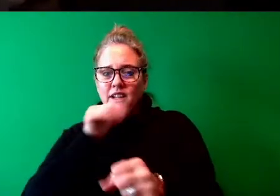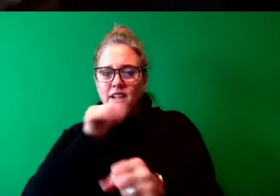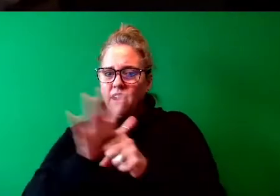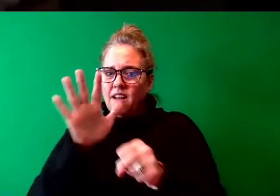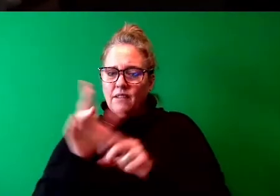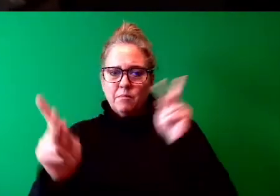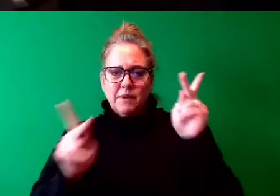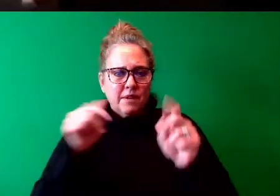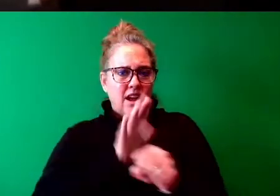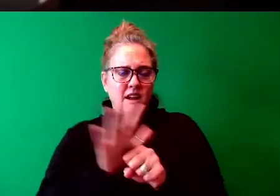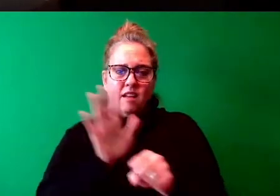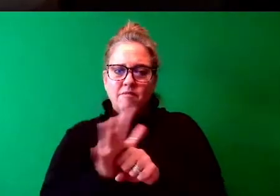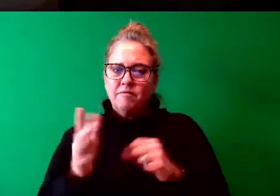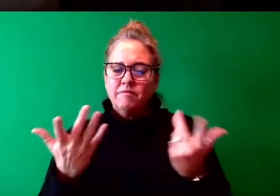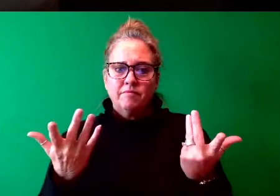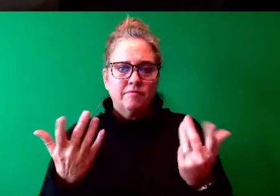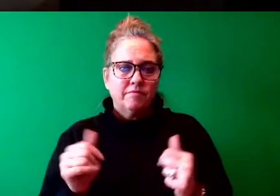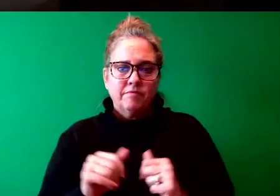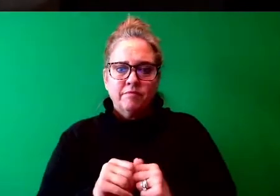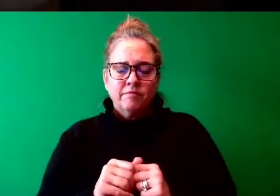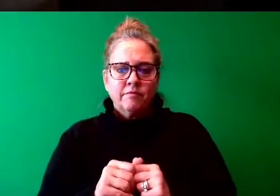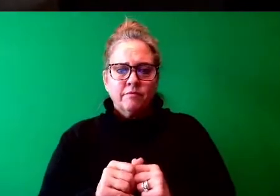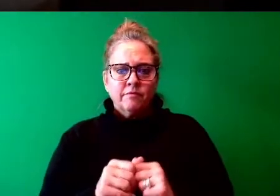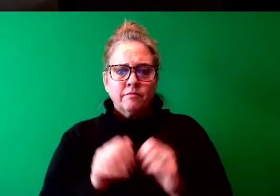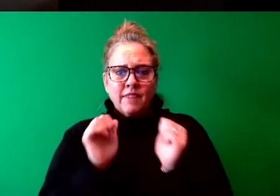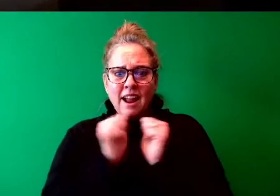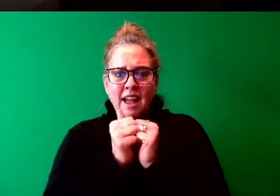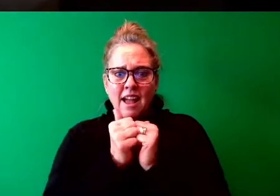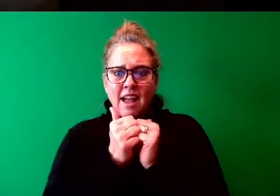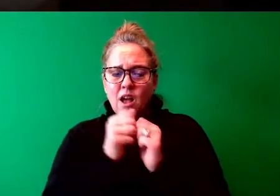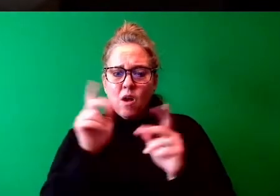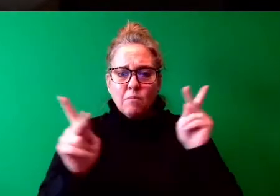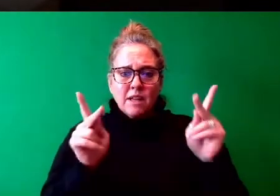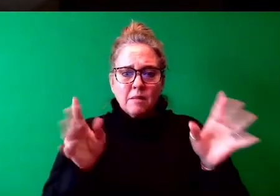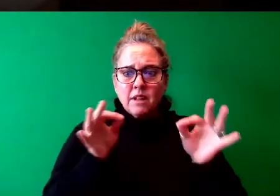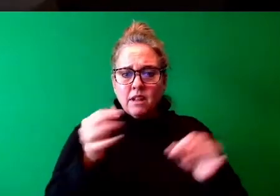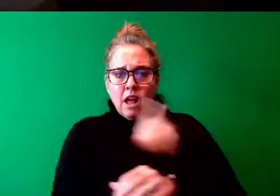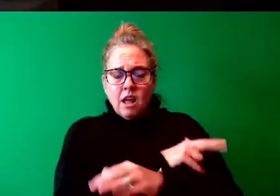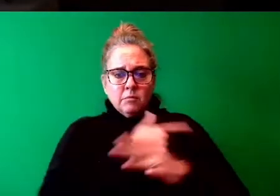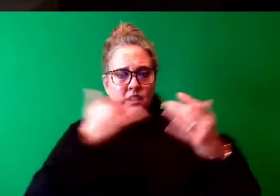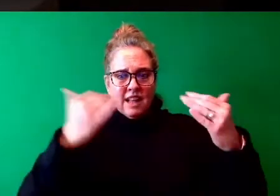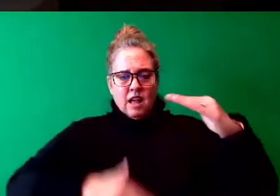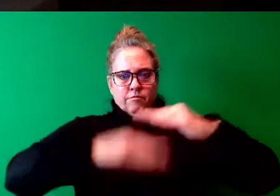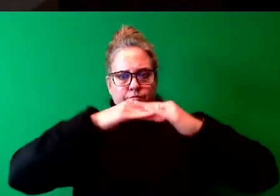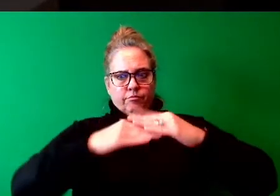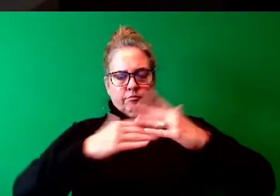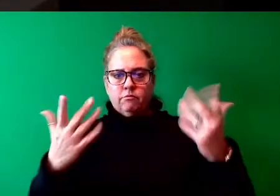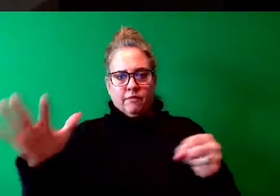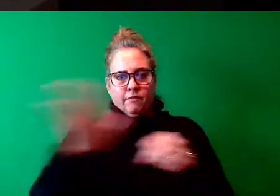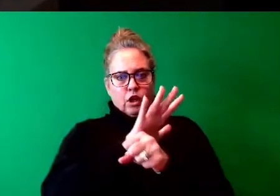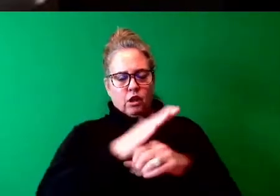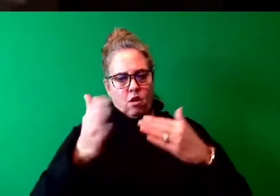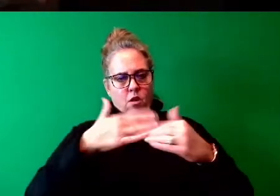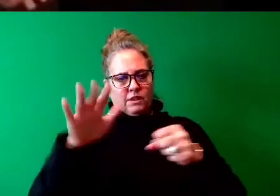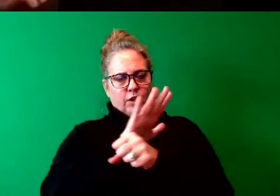a consensus agreement among our hospital partners to describe their hospital capacity. Next slide,